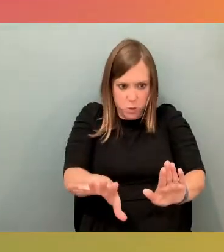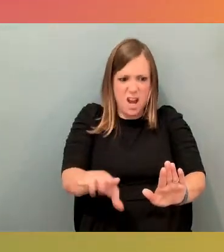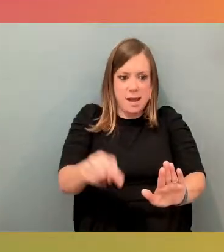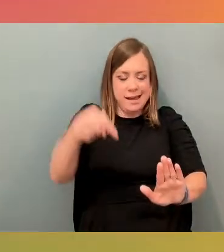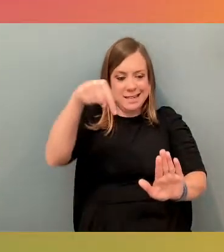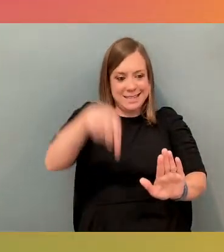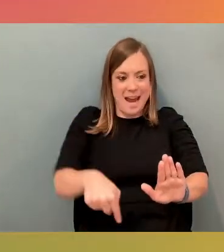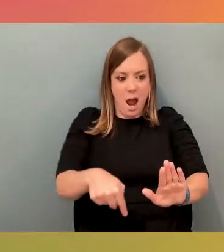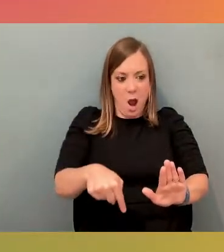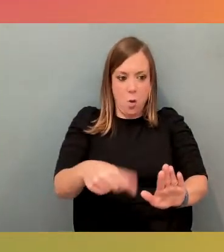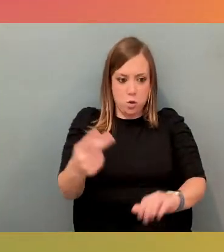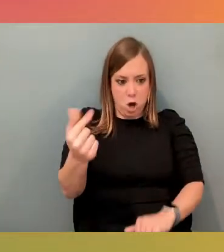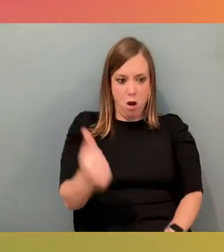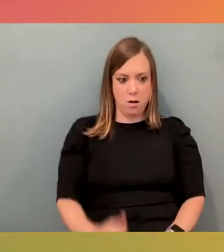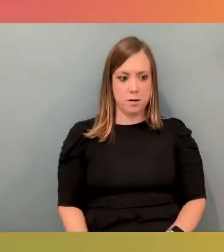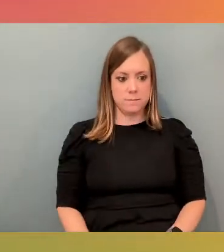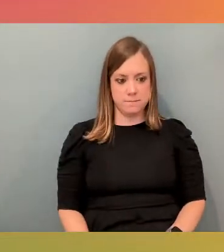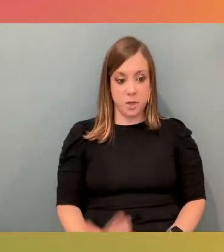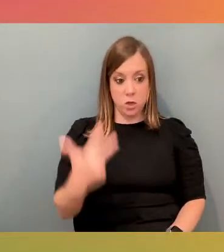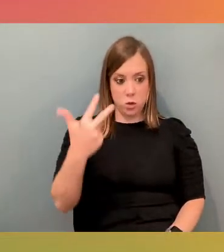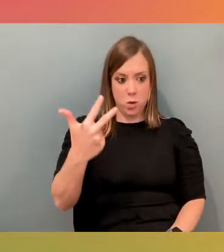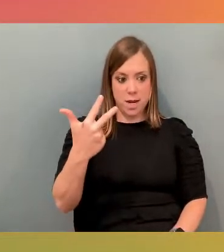deep breaths.